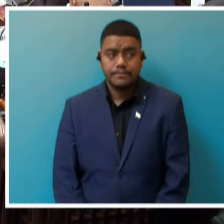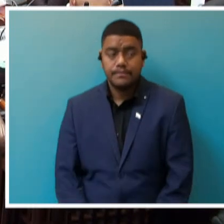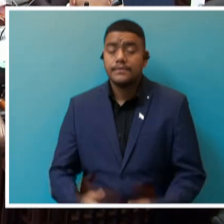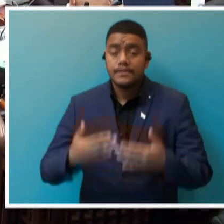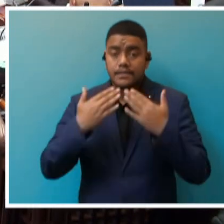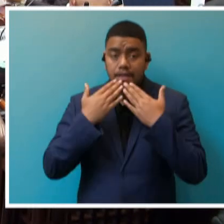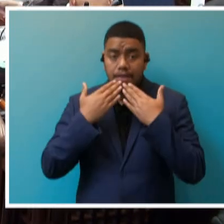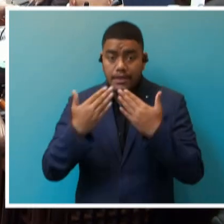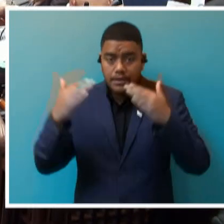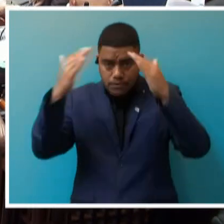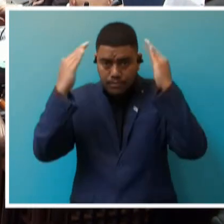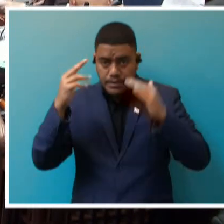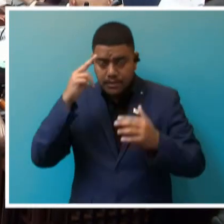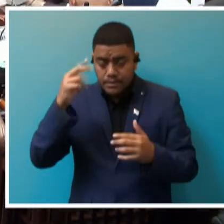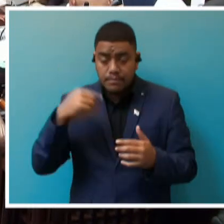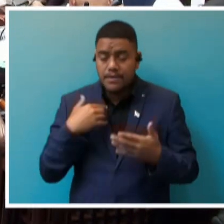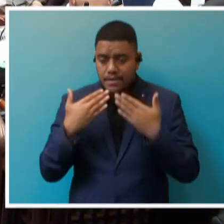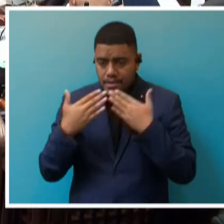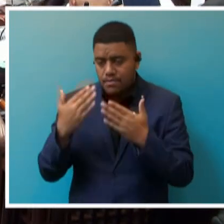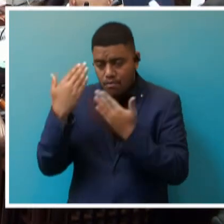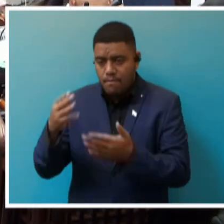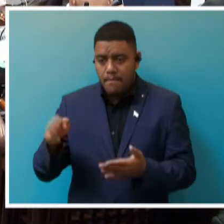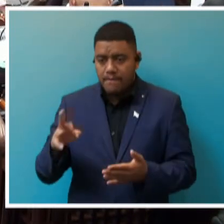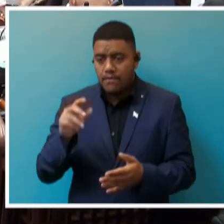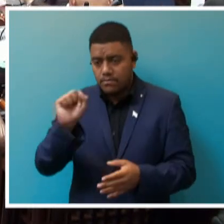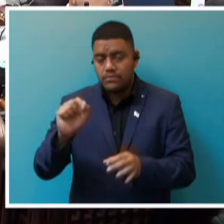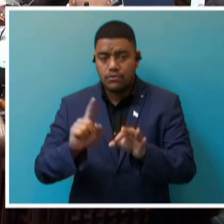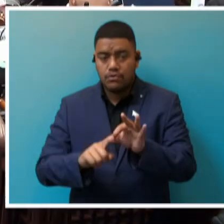you, Mr. Speaker, sir. I thank the honourable member for the question.